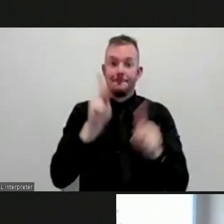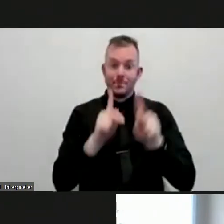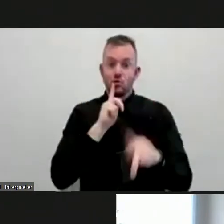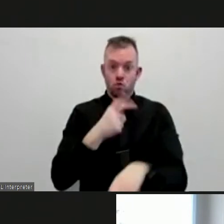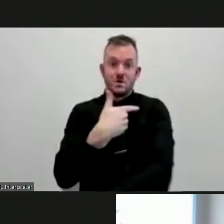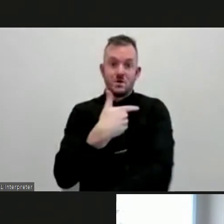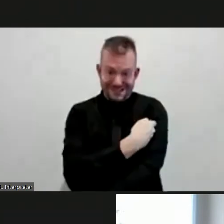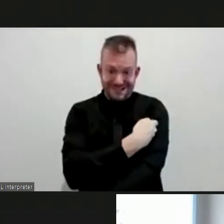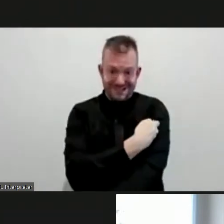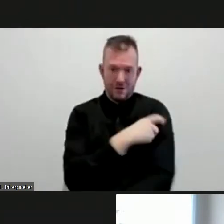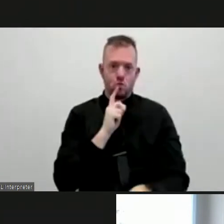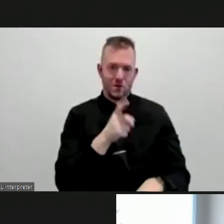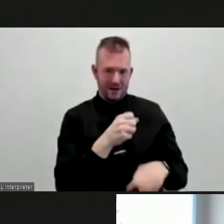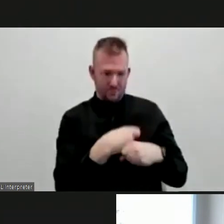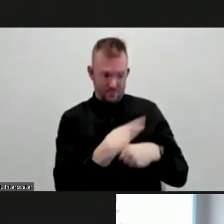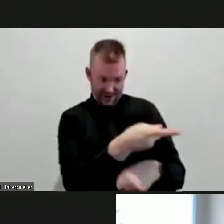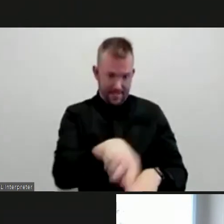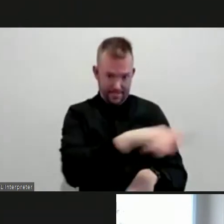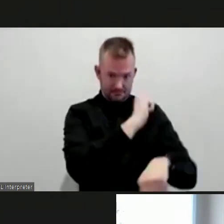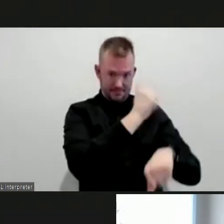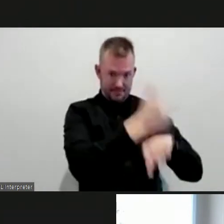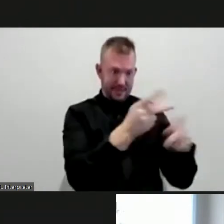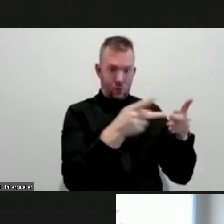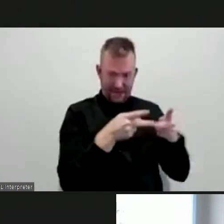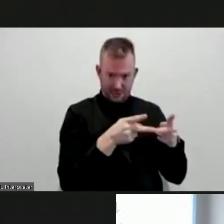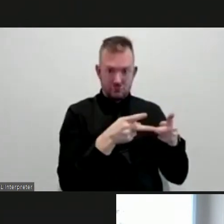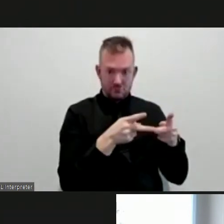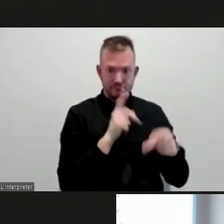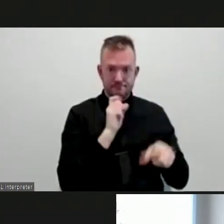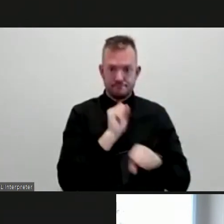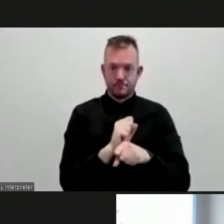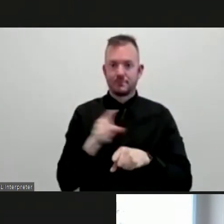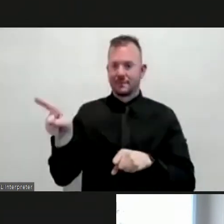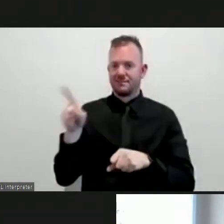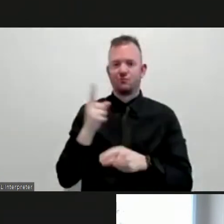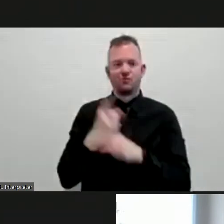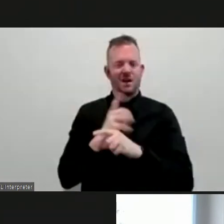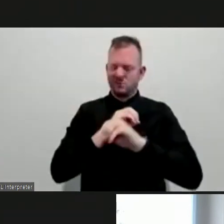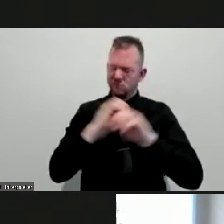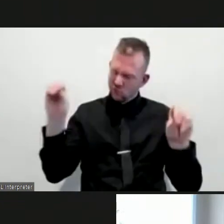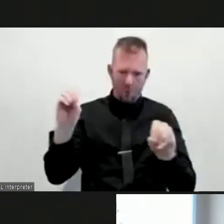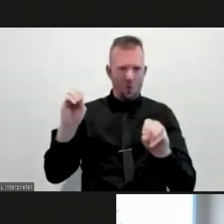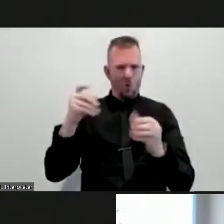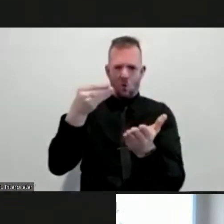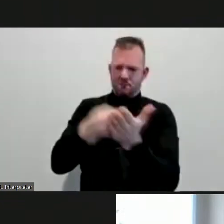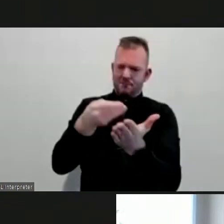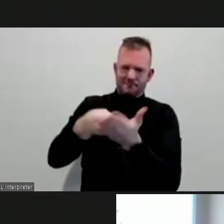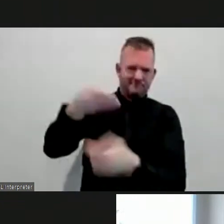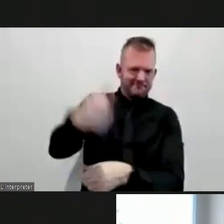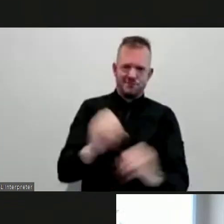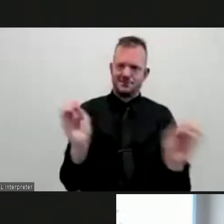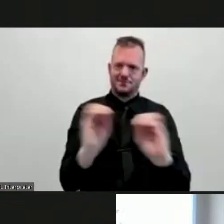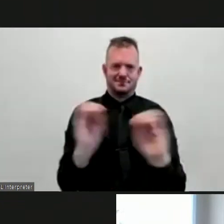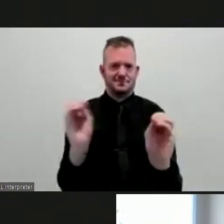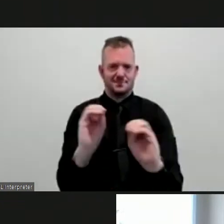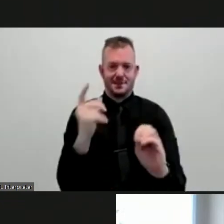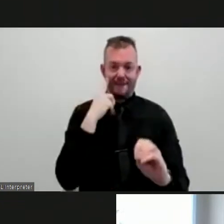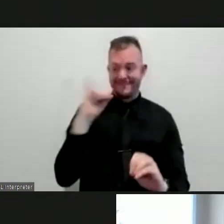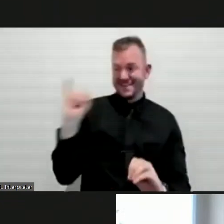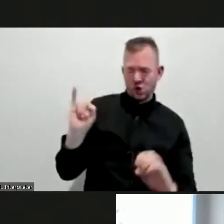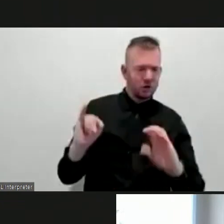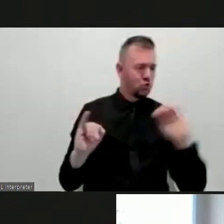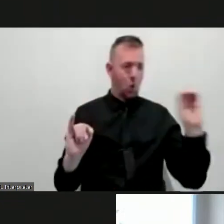emphasize. Yeah, there should be absolutely no discrimination if somebody has health insurance or not. It's everybody's welcome.